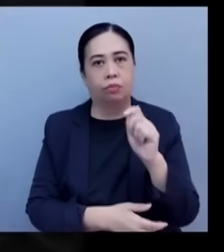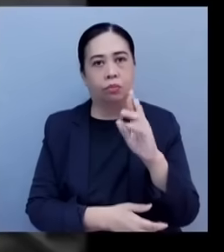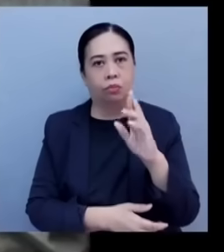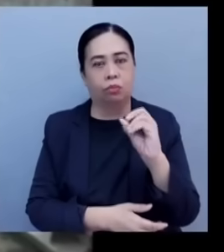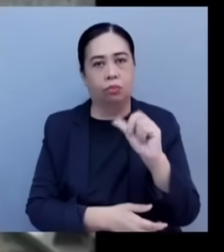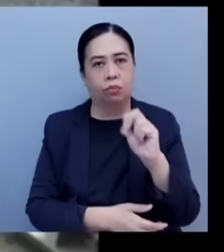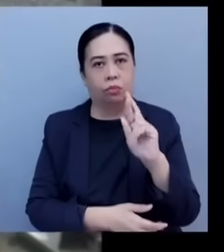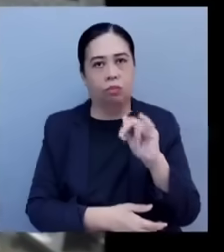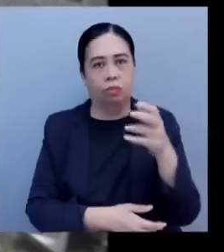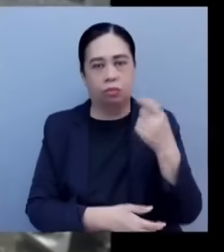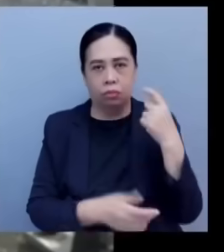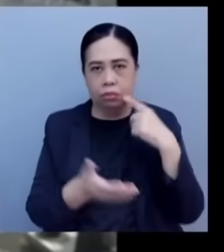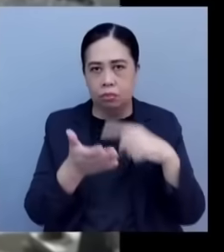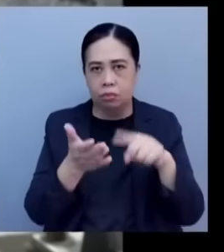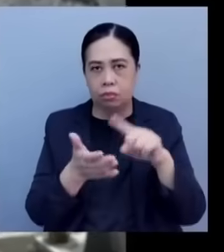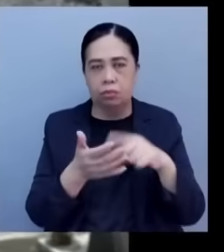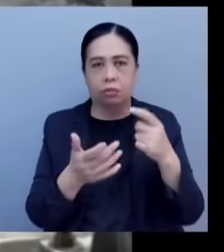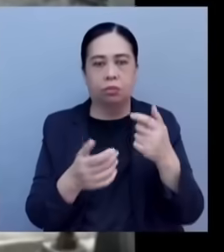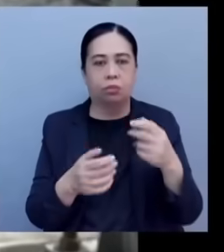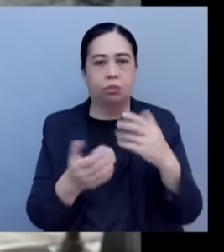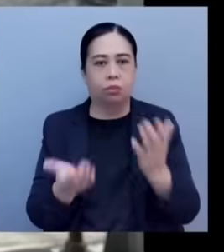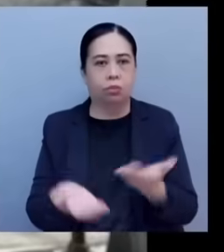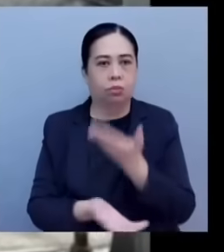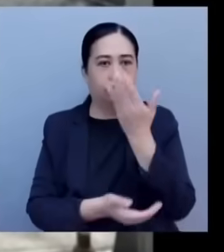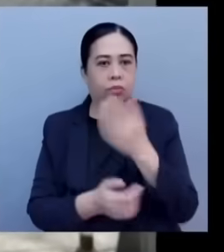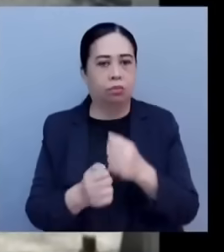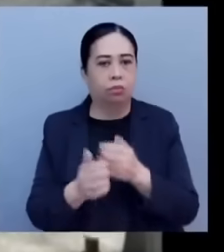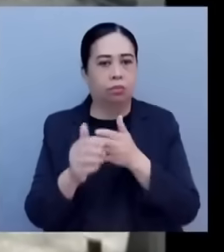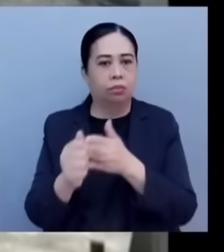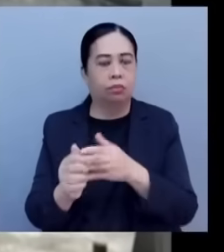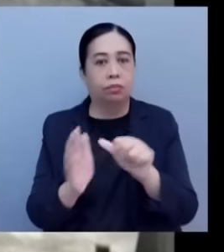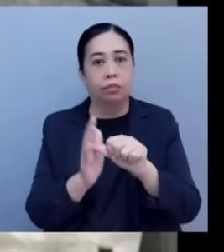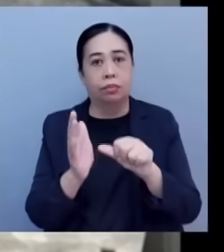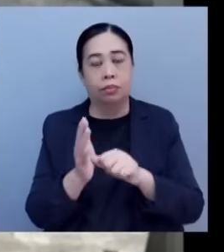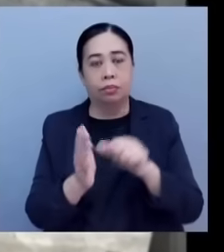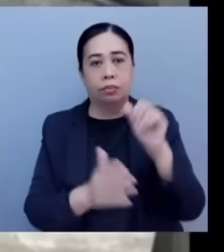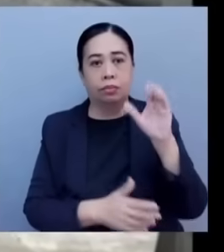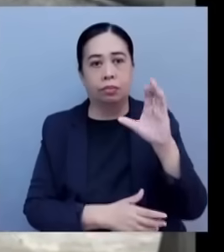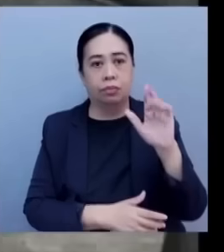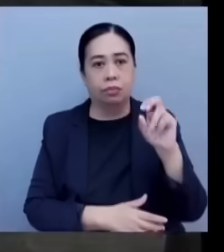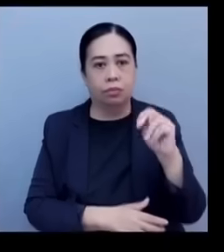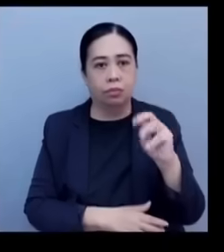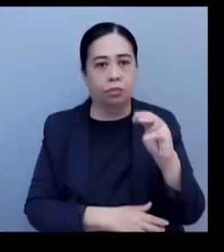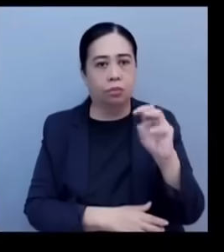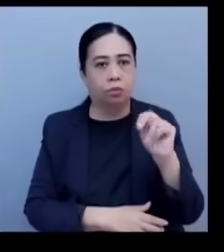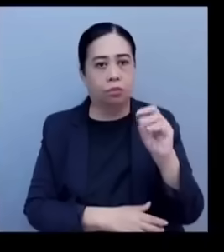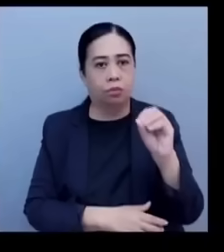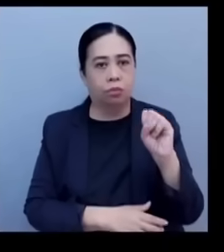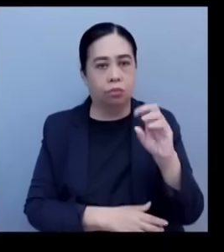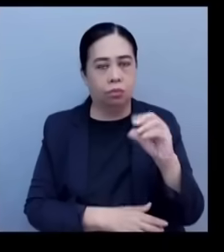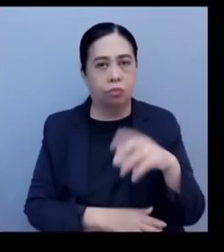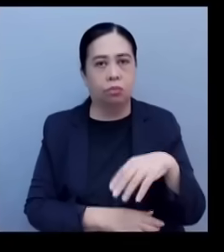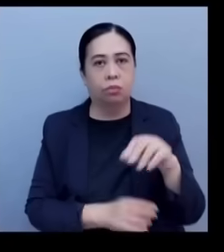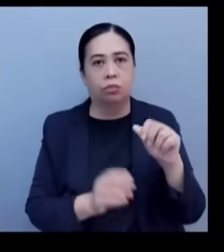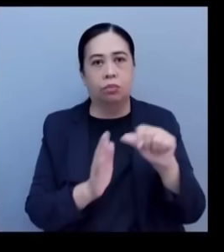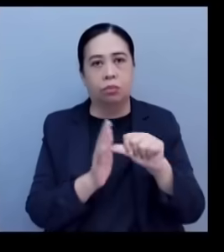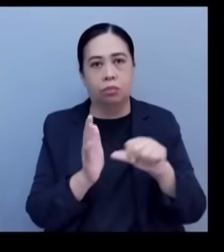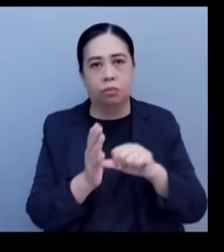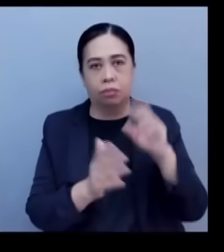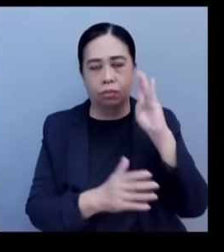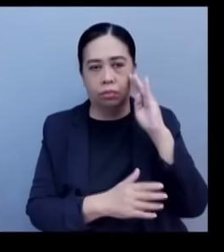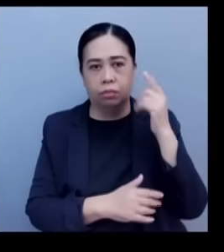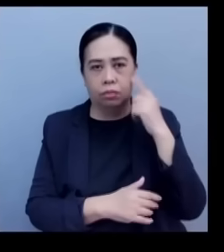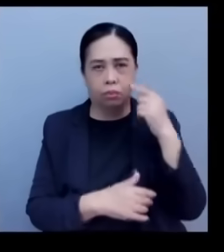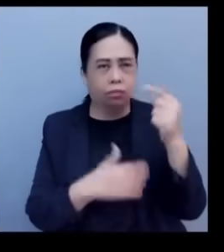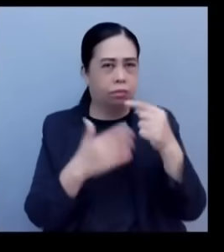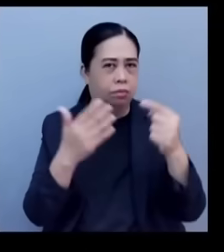Court this morning. The group of petitioners led by Attorney Christian Monsod, Attorney Katrina Monsod, Attorney Barry Gutierrez, Attorney R.B. Santiago,